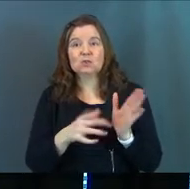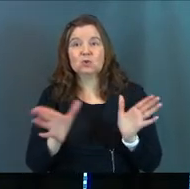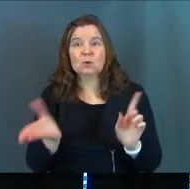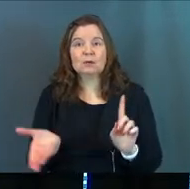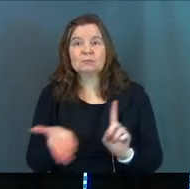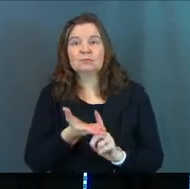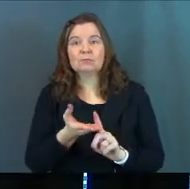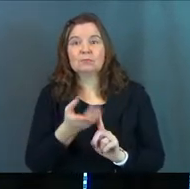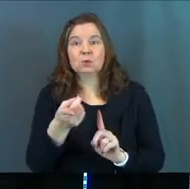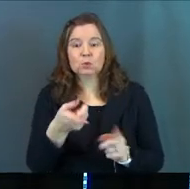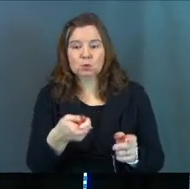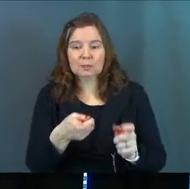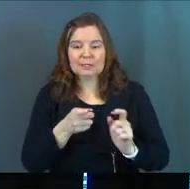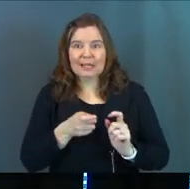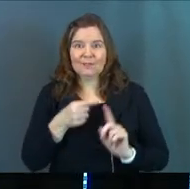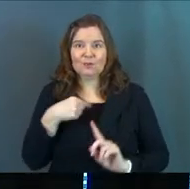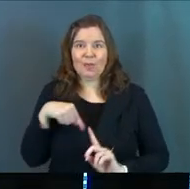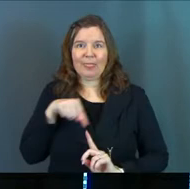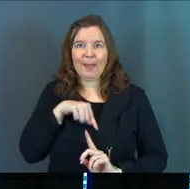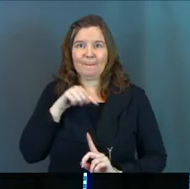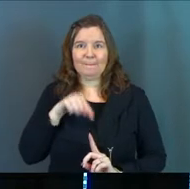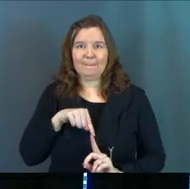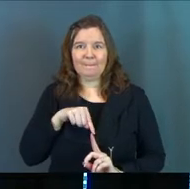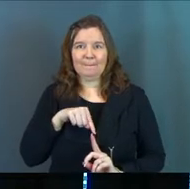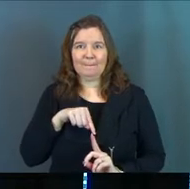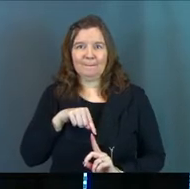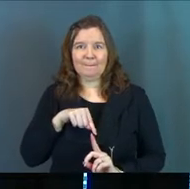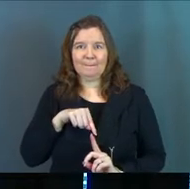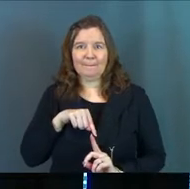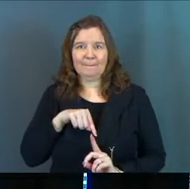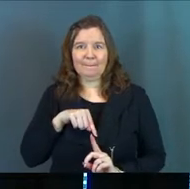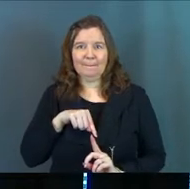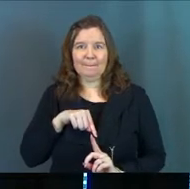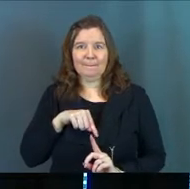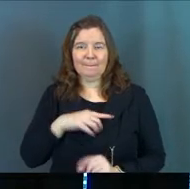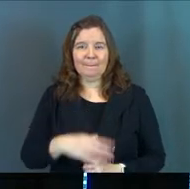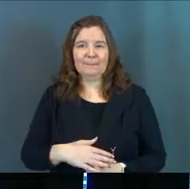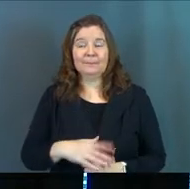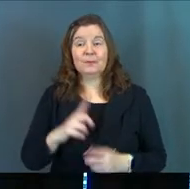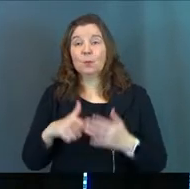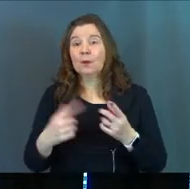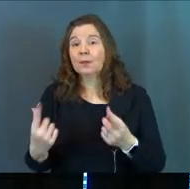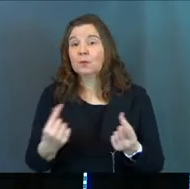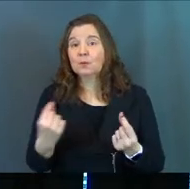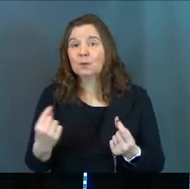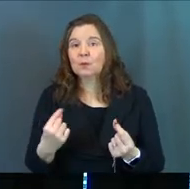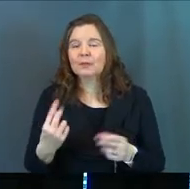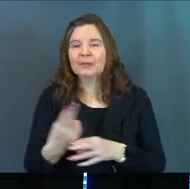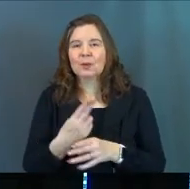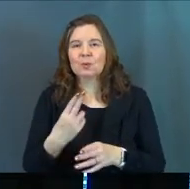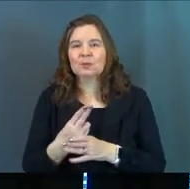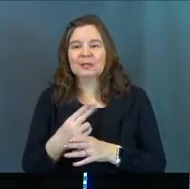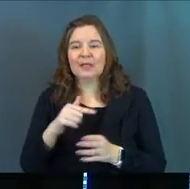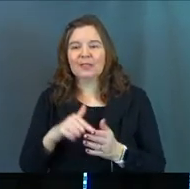coerce you to give to them. And what they were doing is they were utilizing this as some kind of